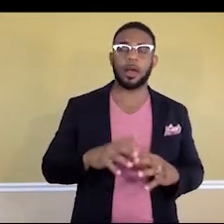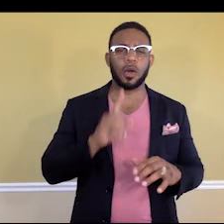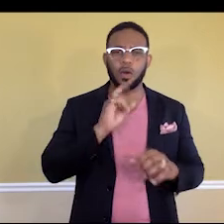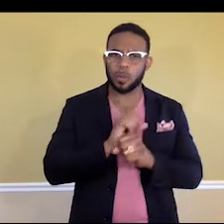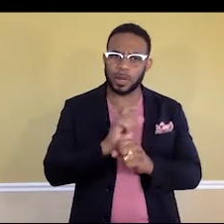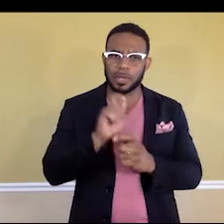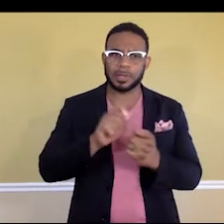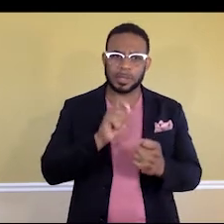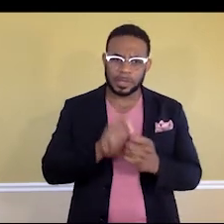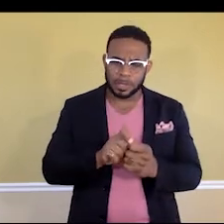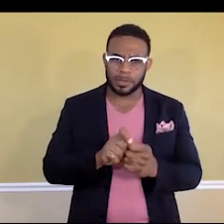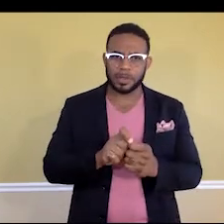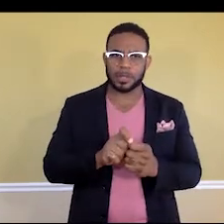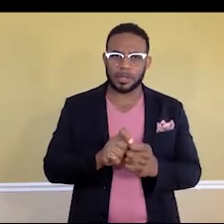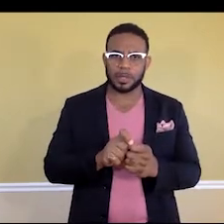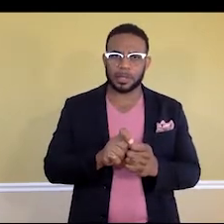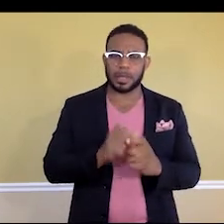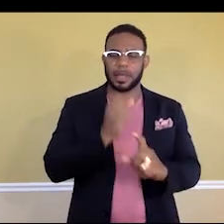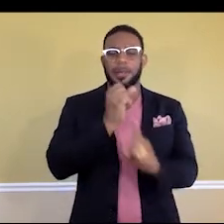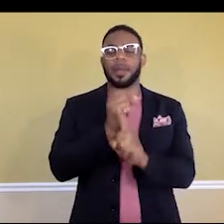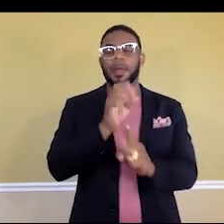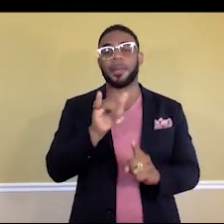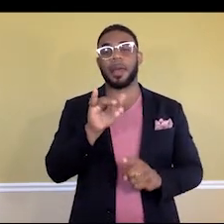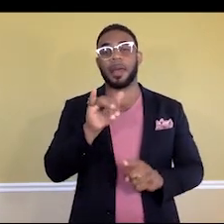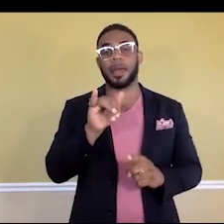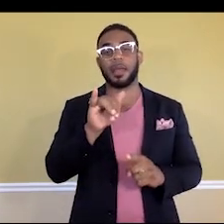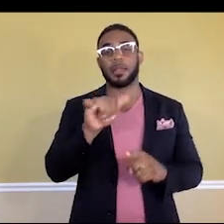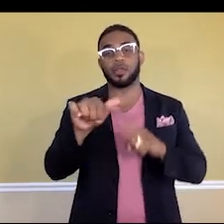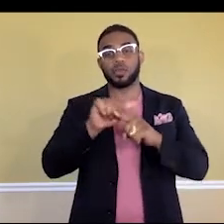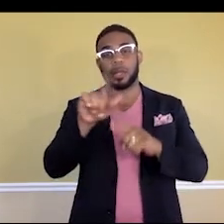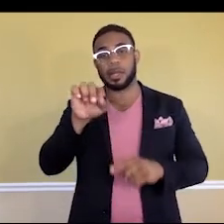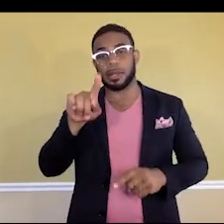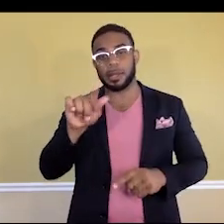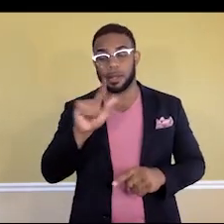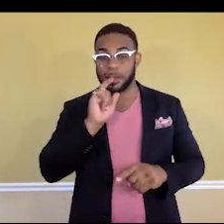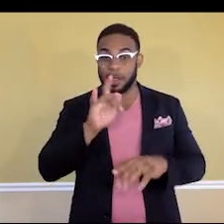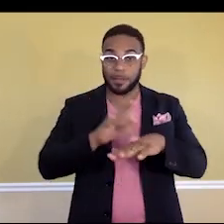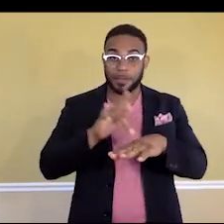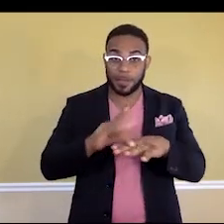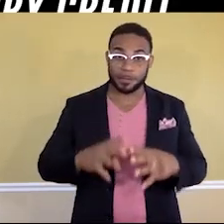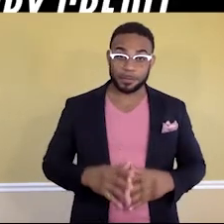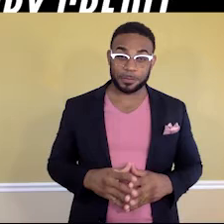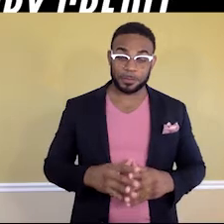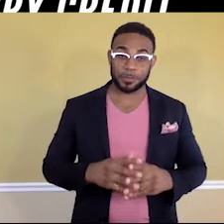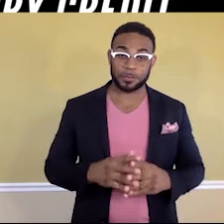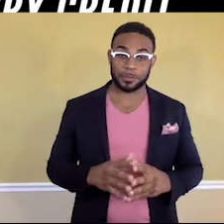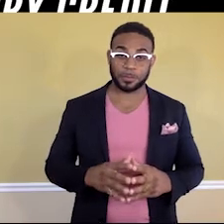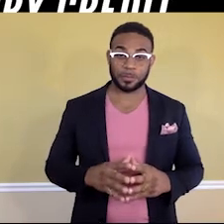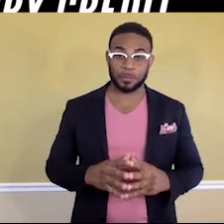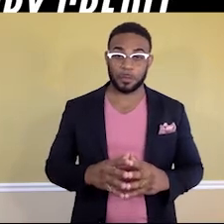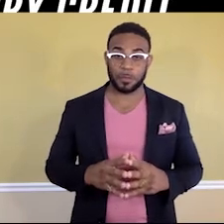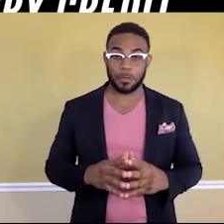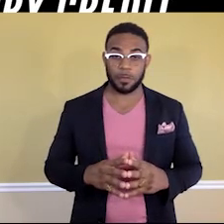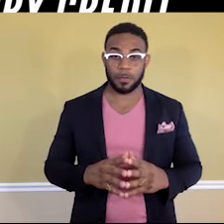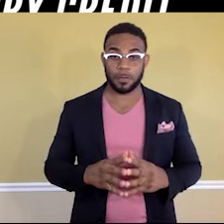really specifically impacted by the training data that's available.